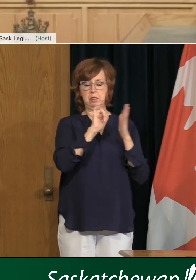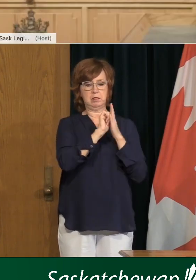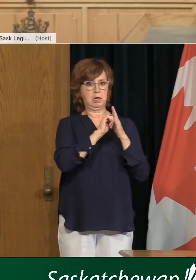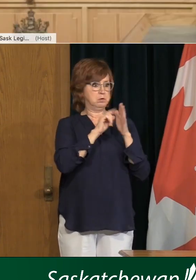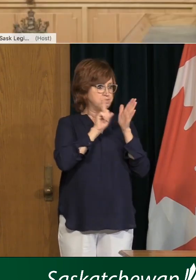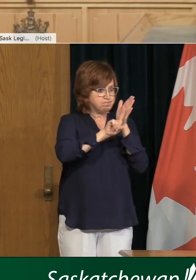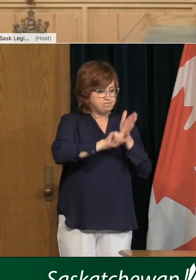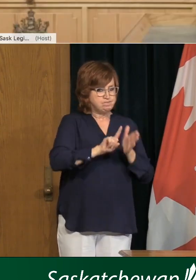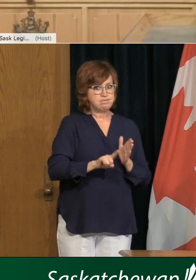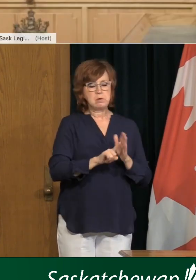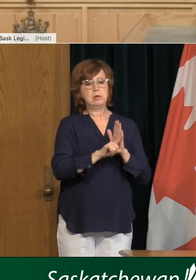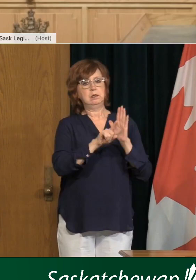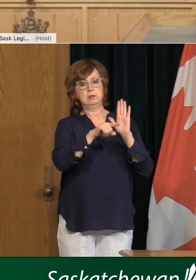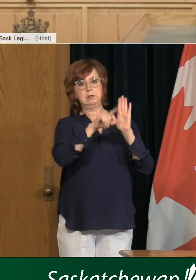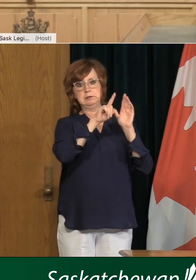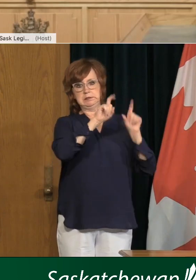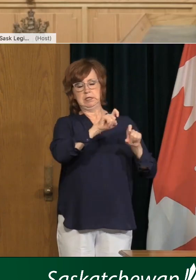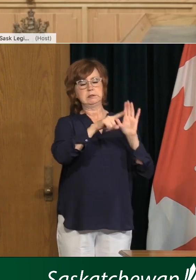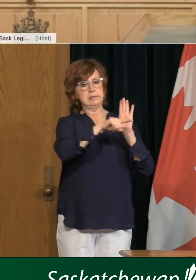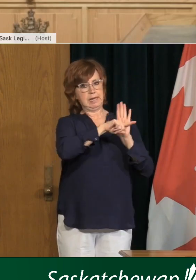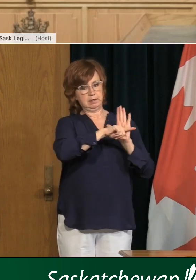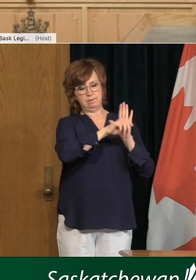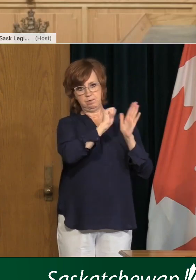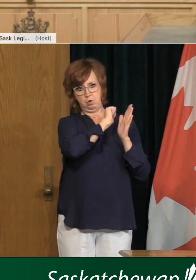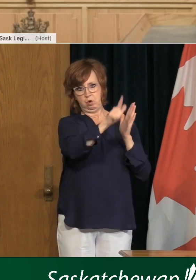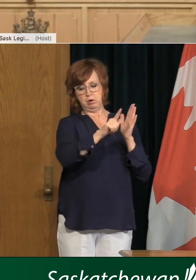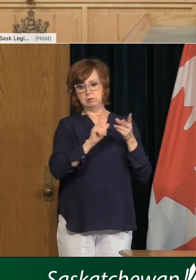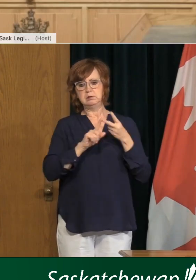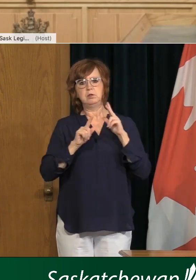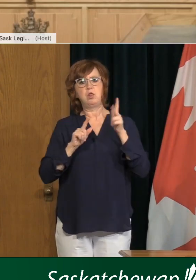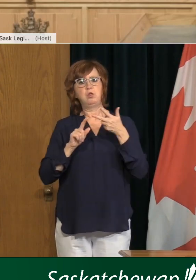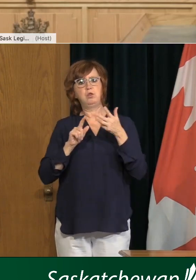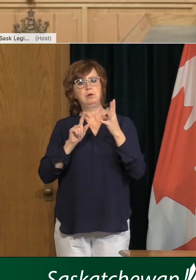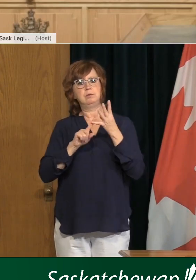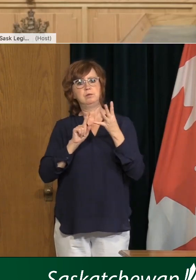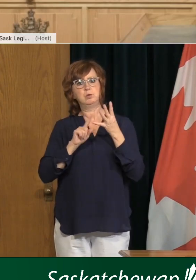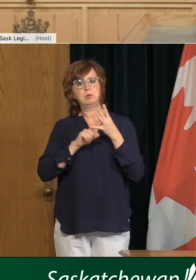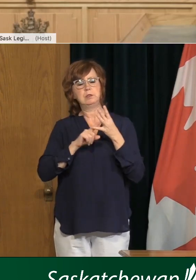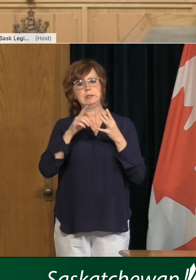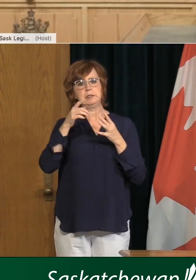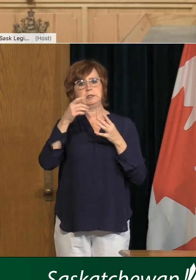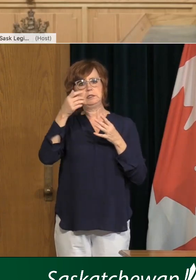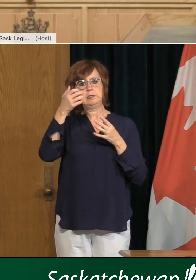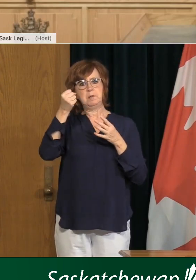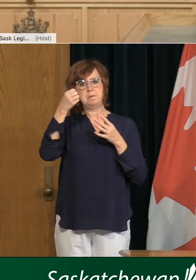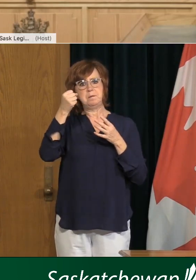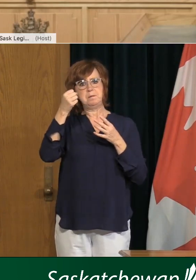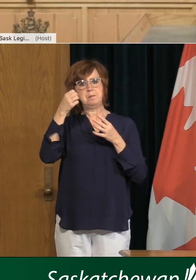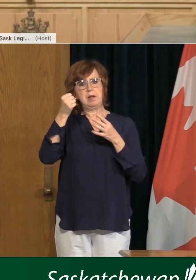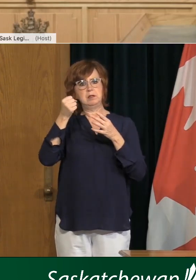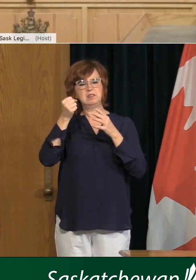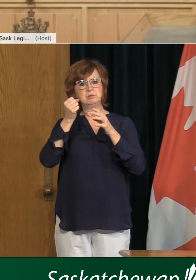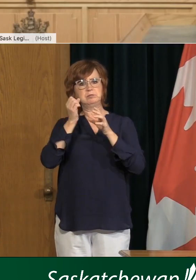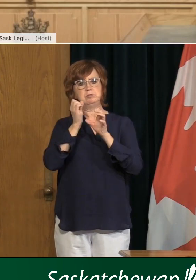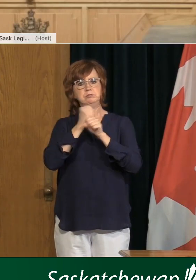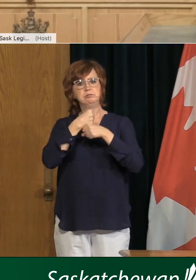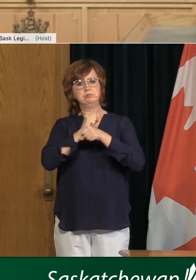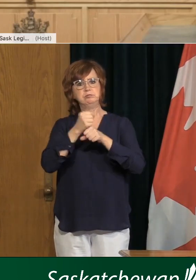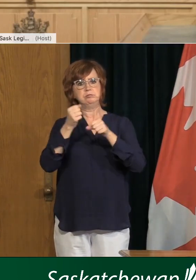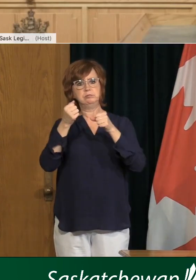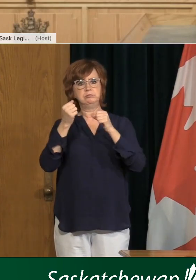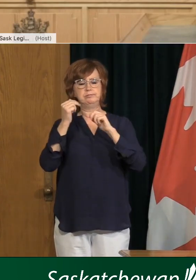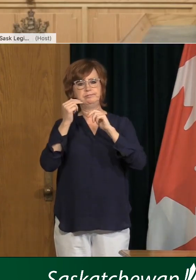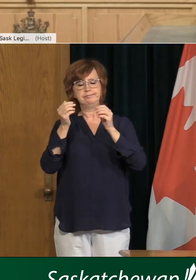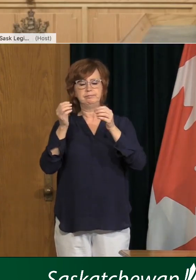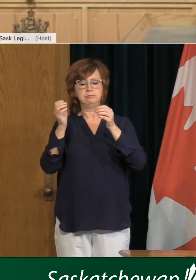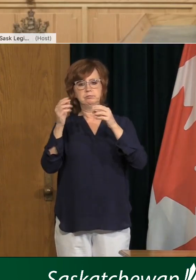An outbreak has also been declared at a dairy facility in the Saskatoon region. At this time, an active case investigation is underway,